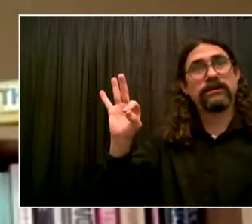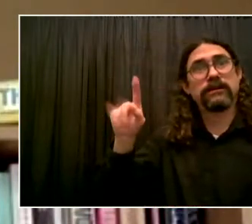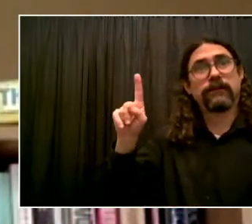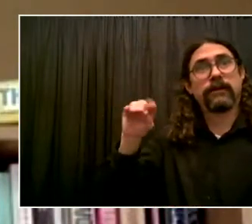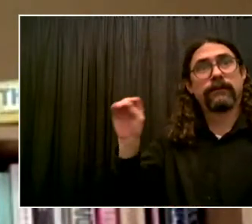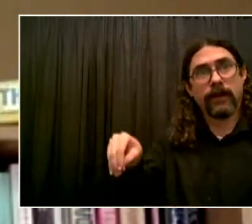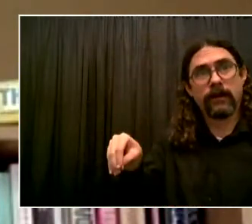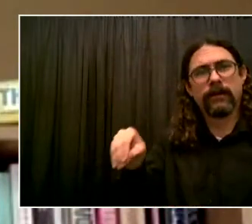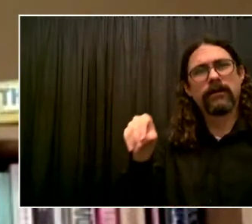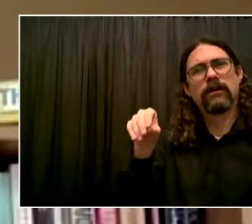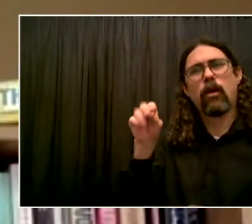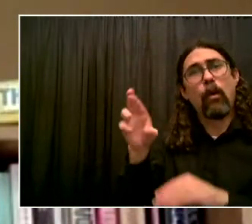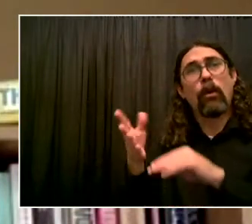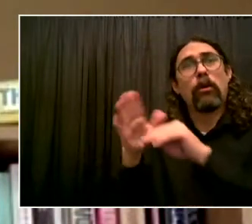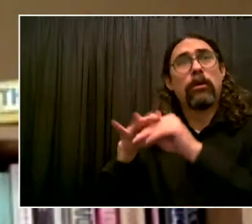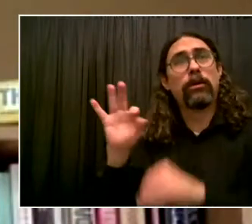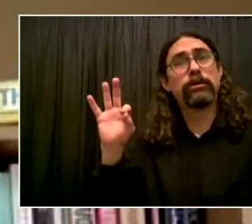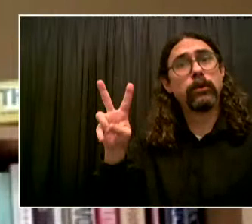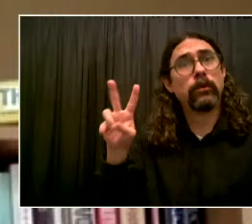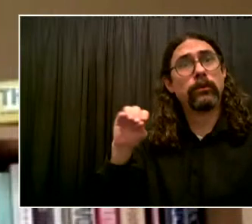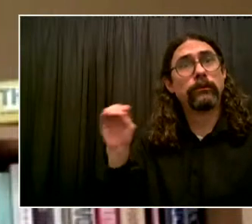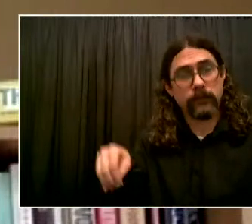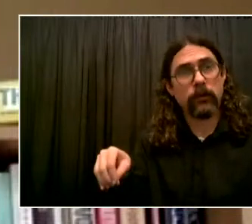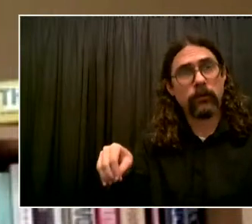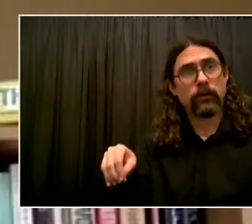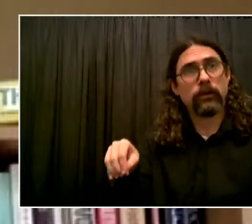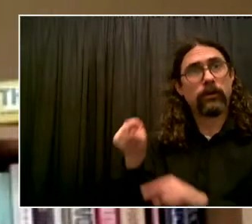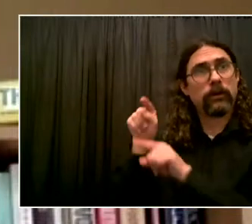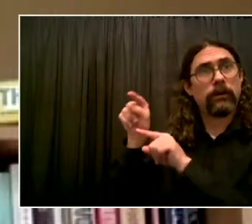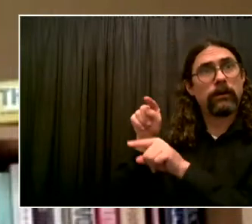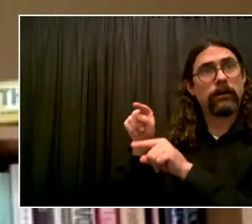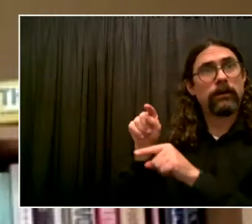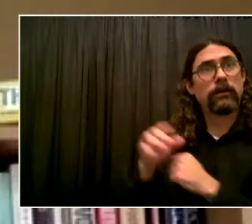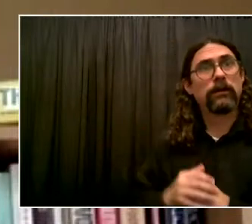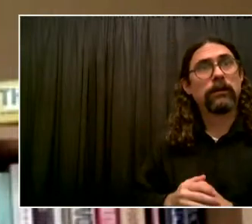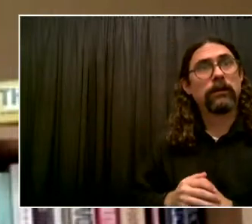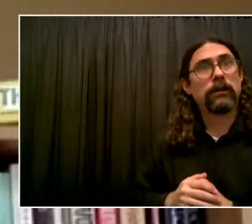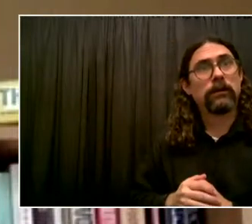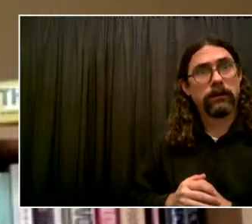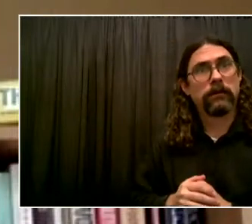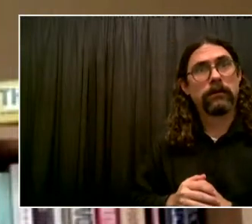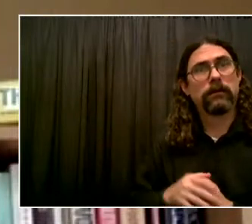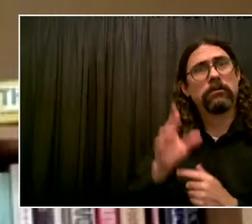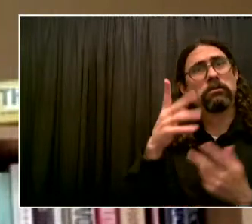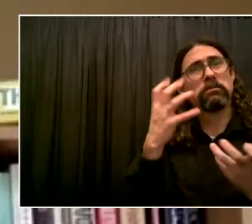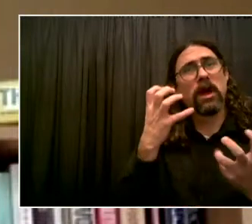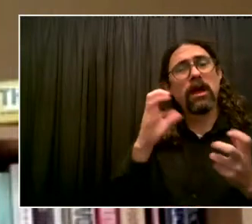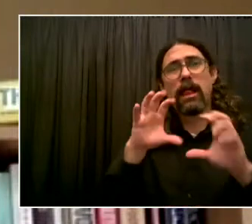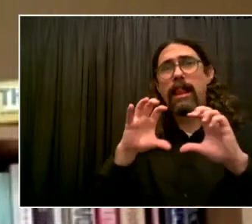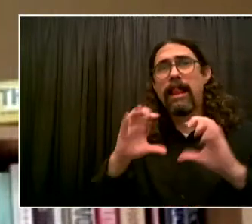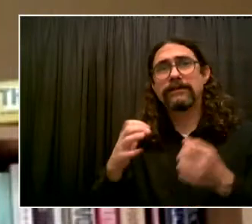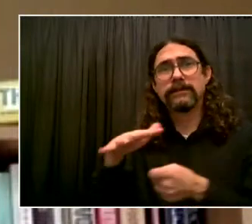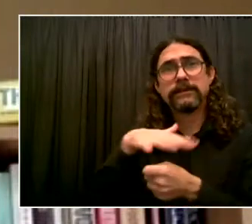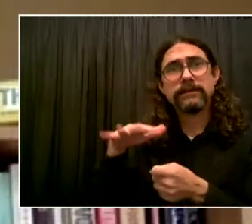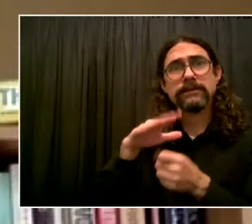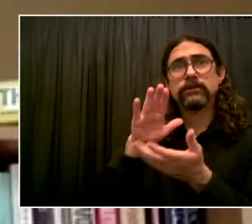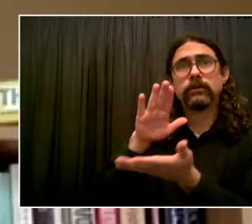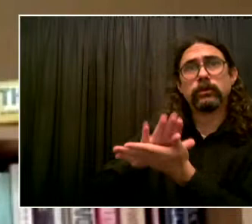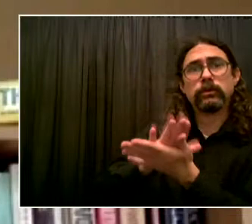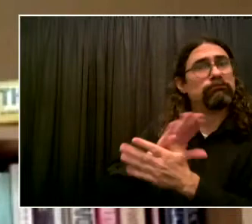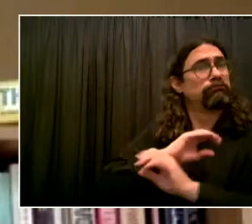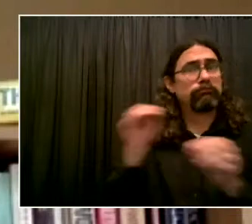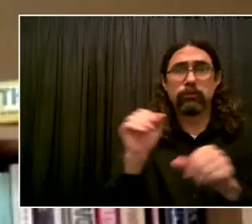be a case. And as a result, a whole classroom full of kids in the classroom getting educated, a whole classroom full